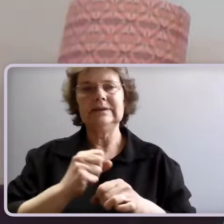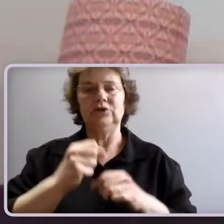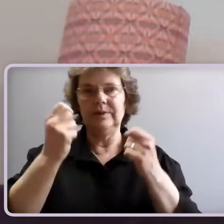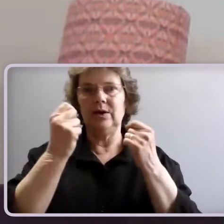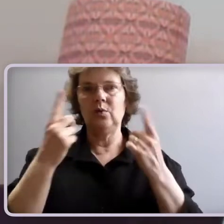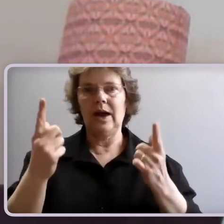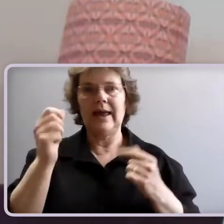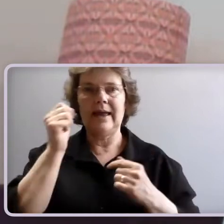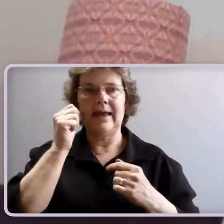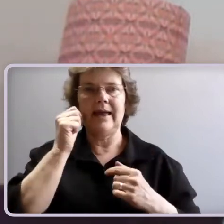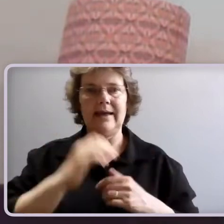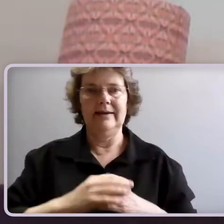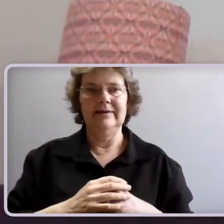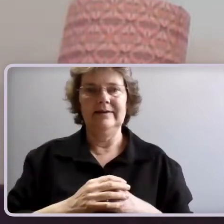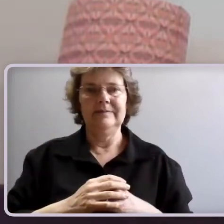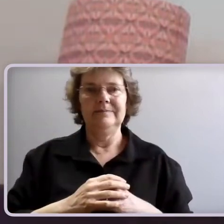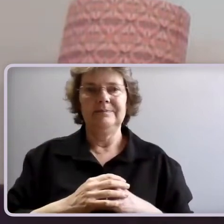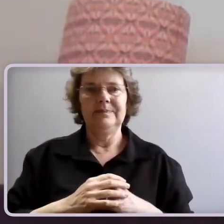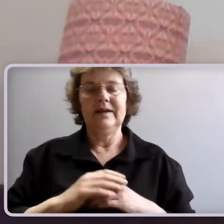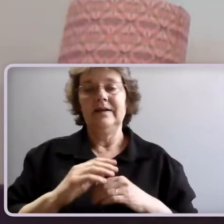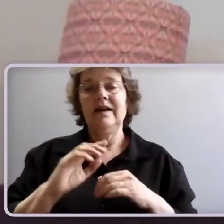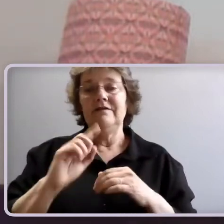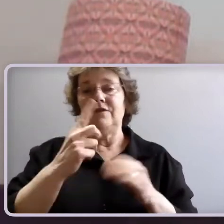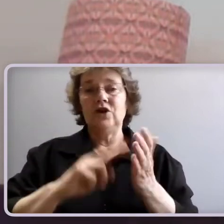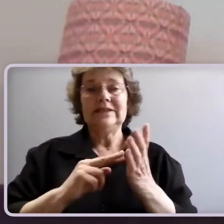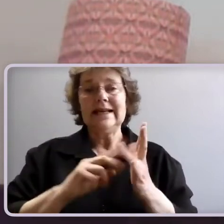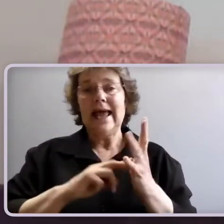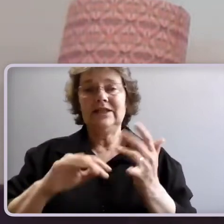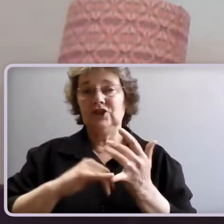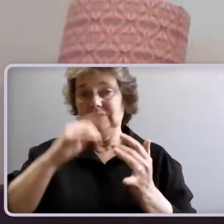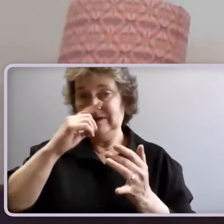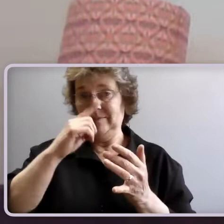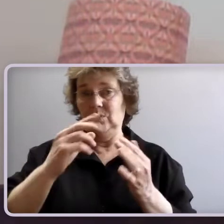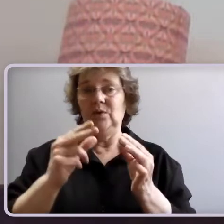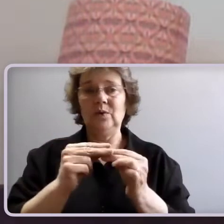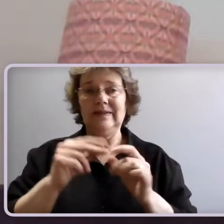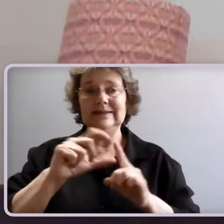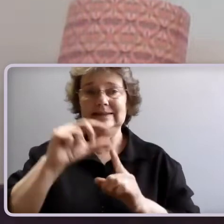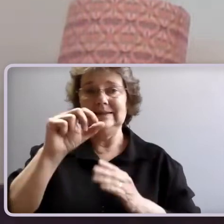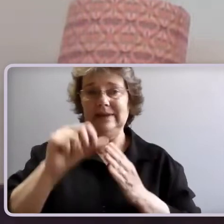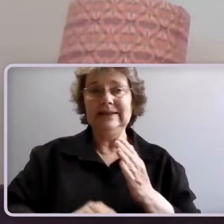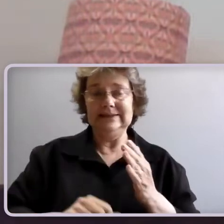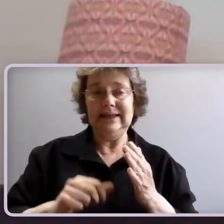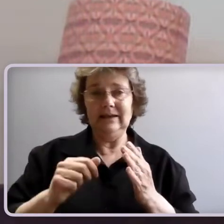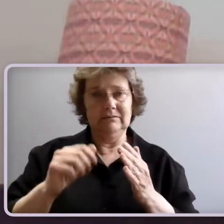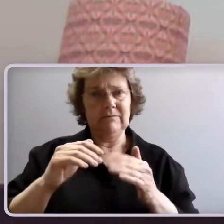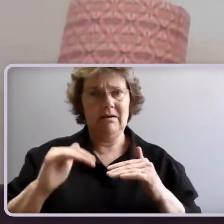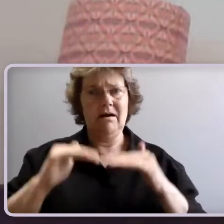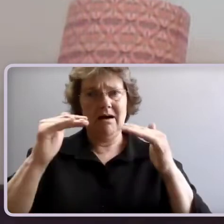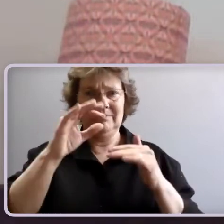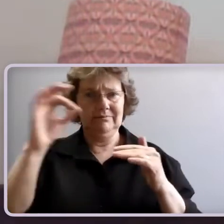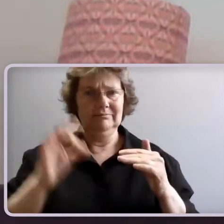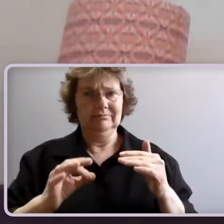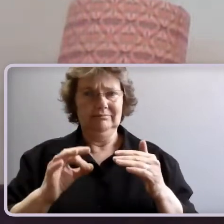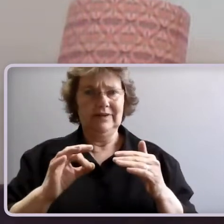First Nations people with disability, and that quite a high percentage of our mob do have a disability of some kind and chronic